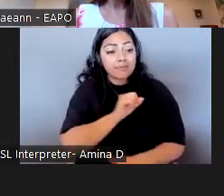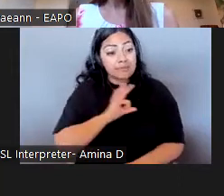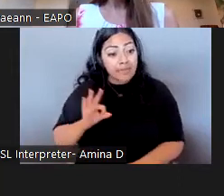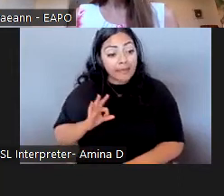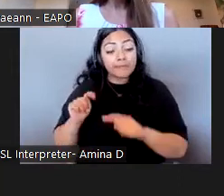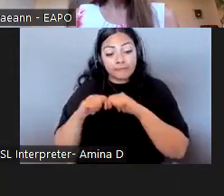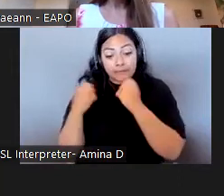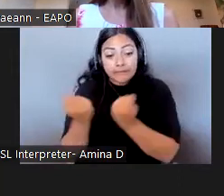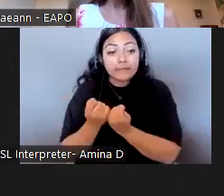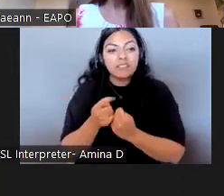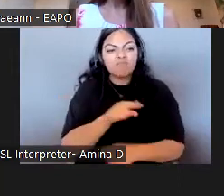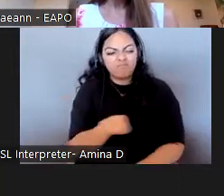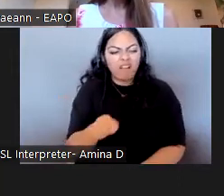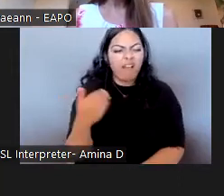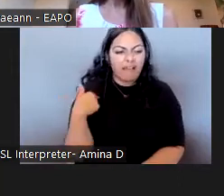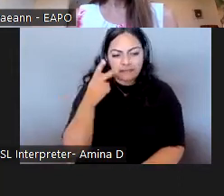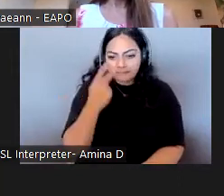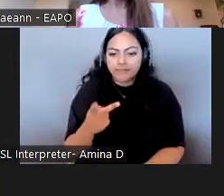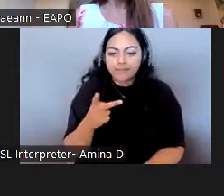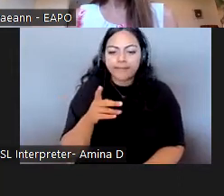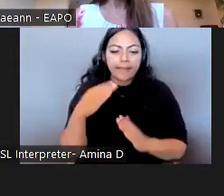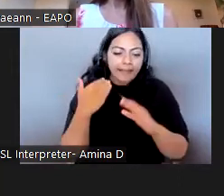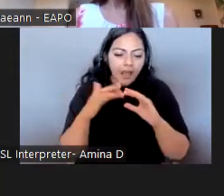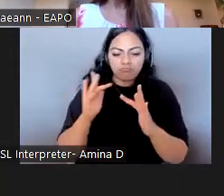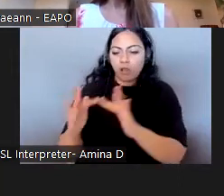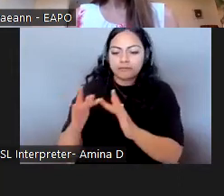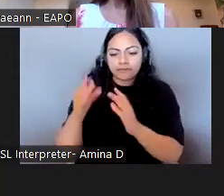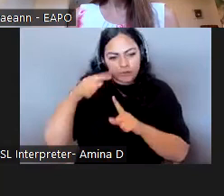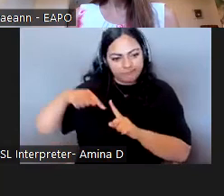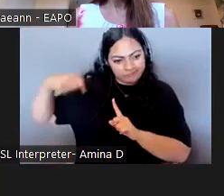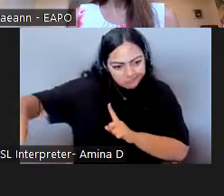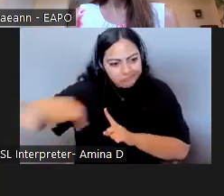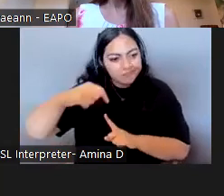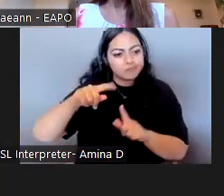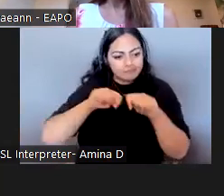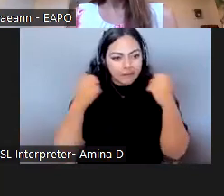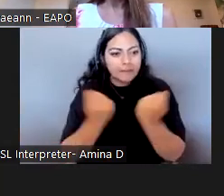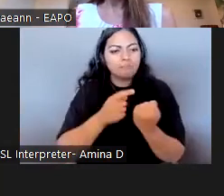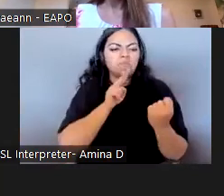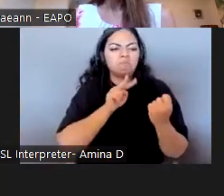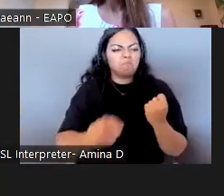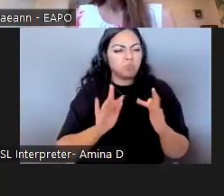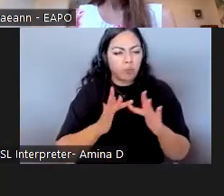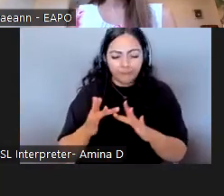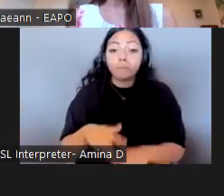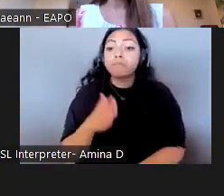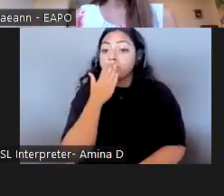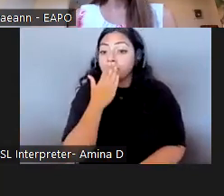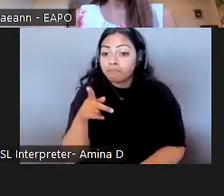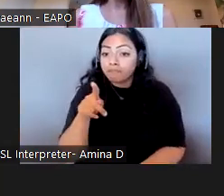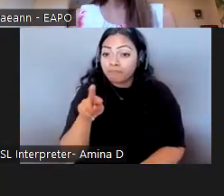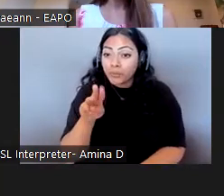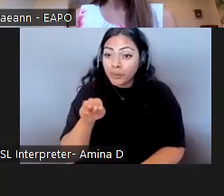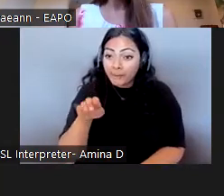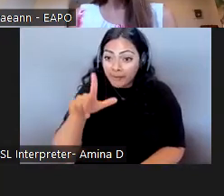team on the website as well, with our emails and phone numbers. So I want to thank you, Premila, and our ASL interpreters again today